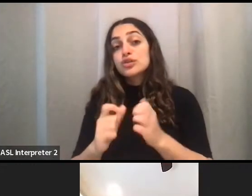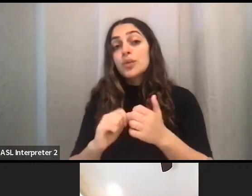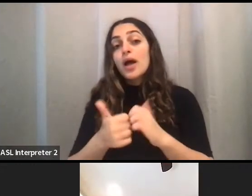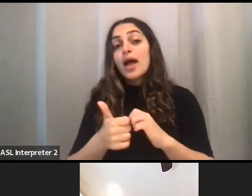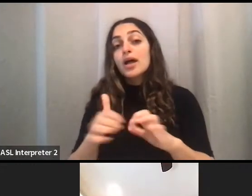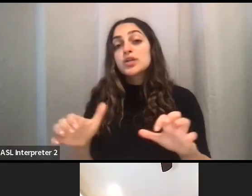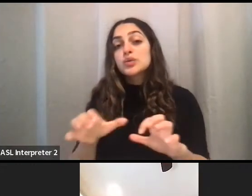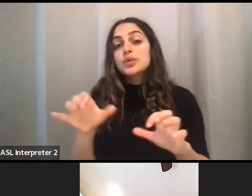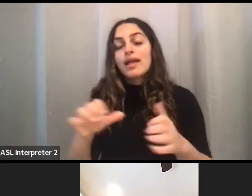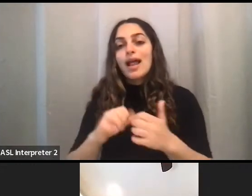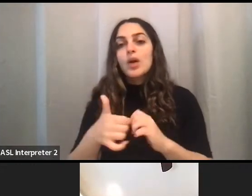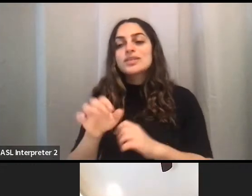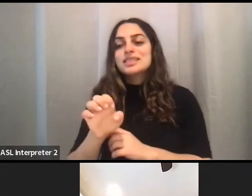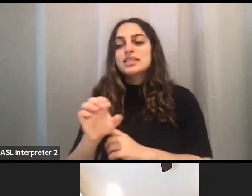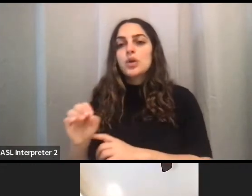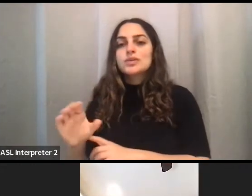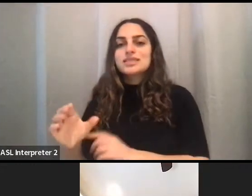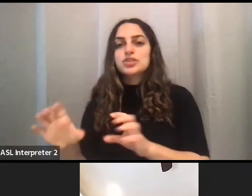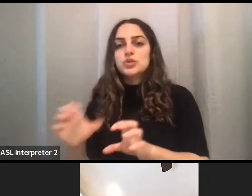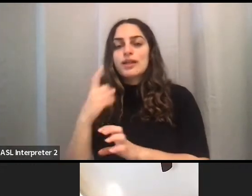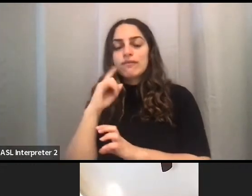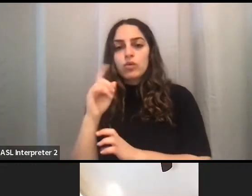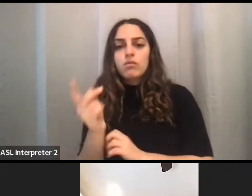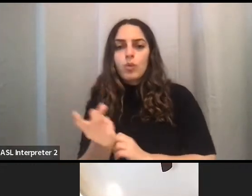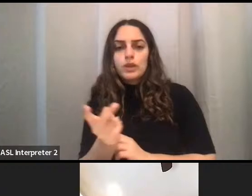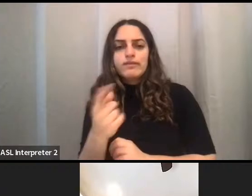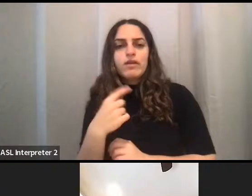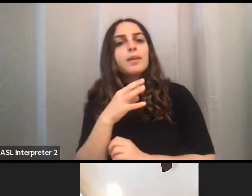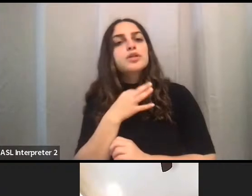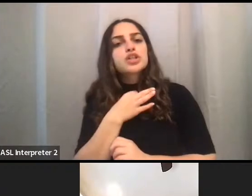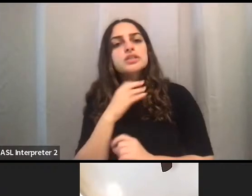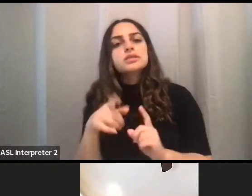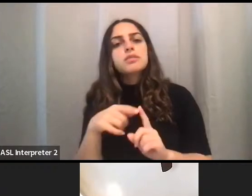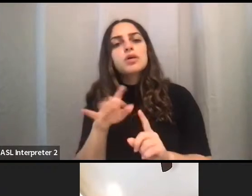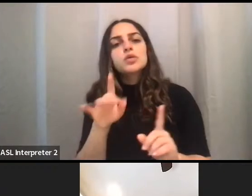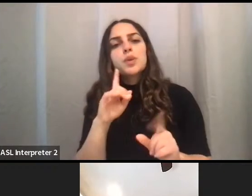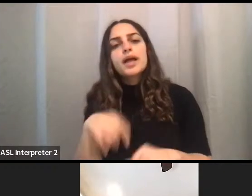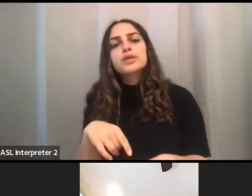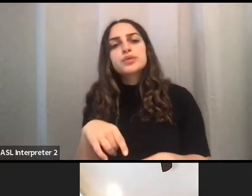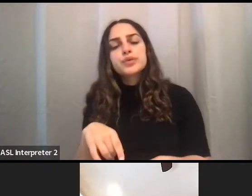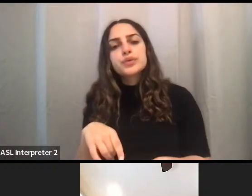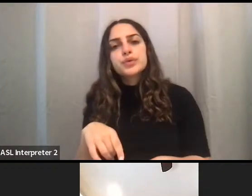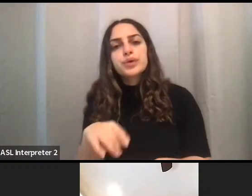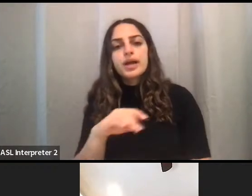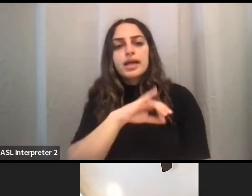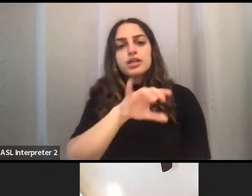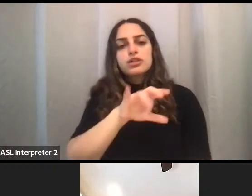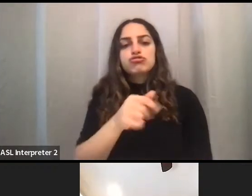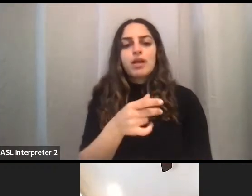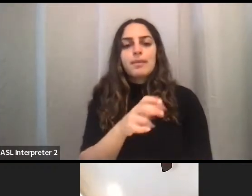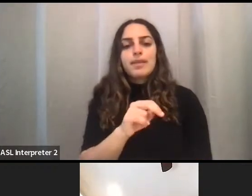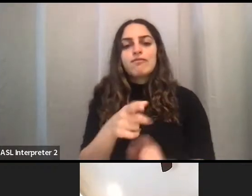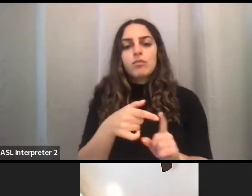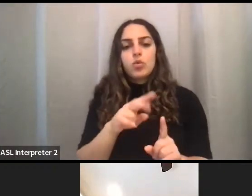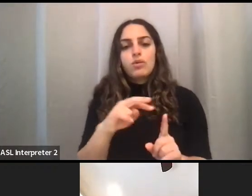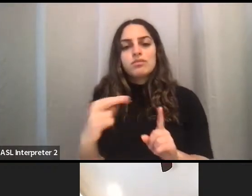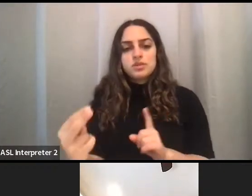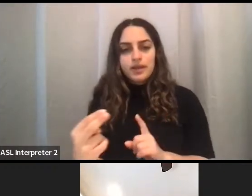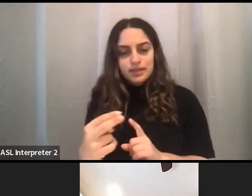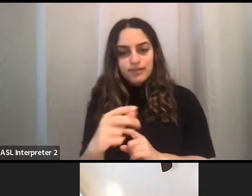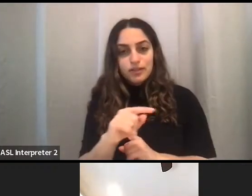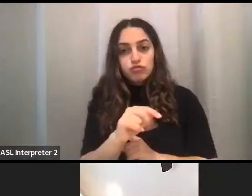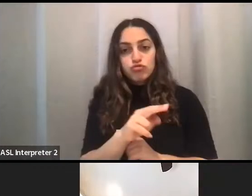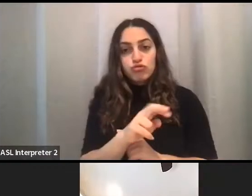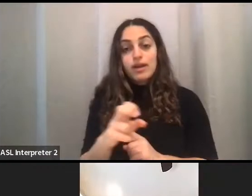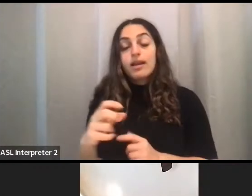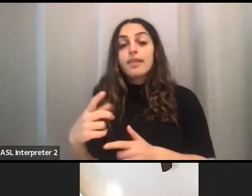how does the eeoc do that for both of you i'm very curious of what your answer is i'm japan from your perspective in the trades and then gary having been